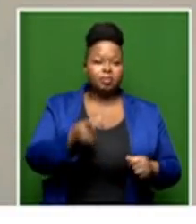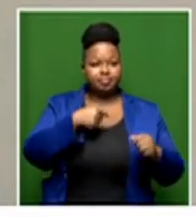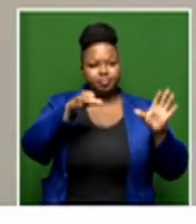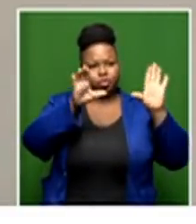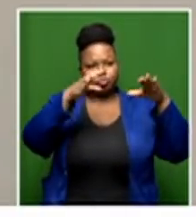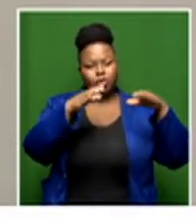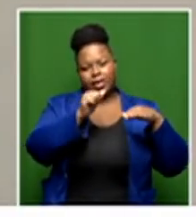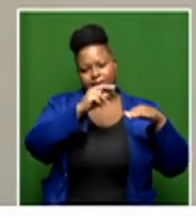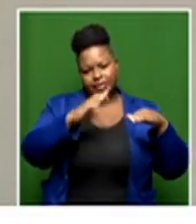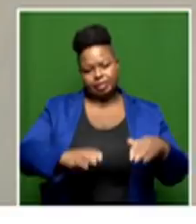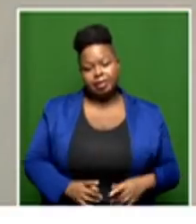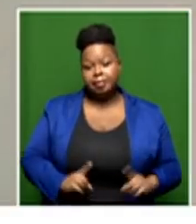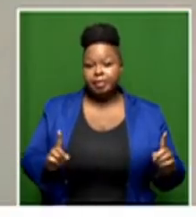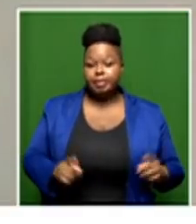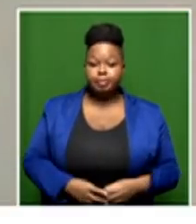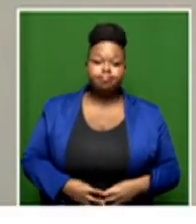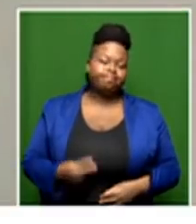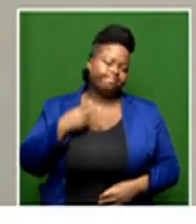body. But unfortunately,